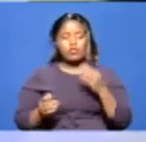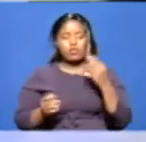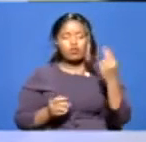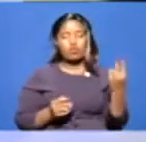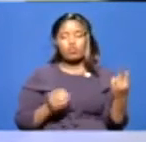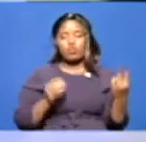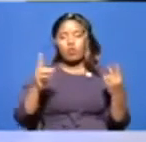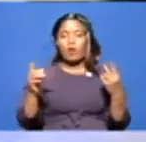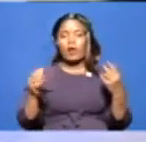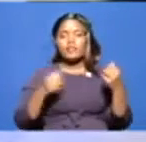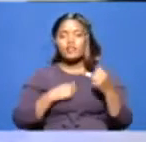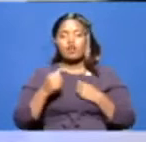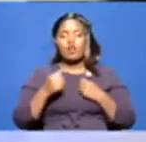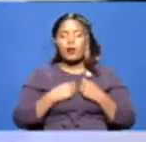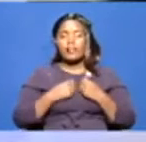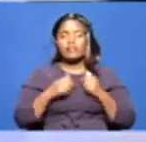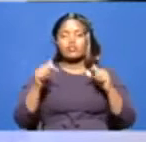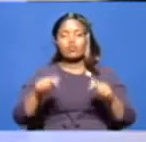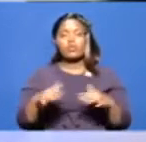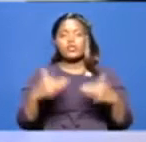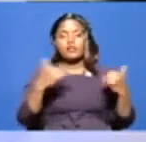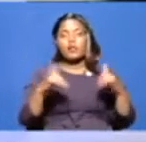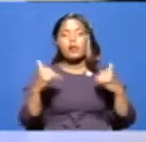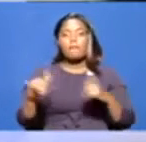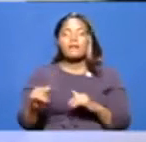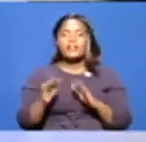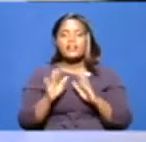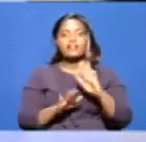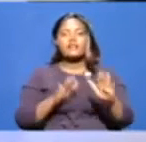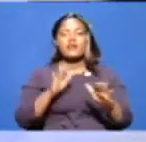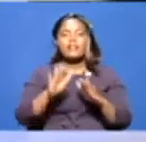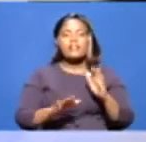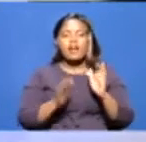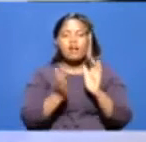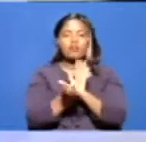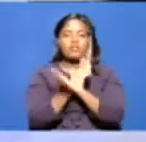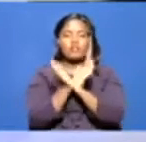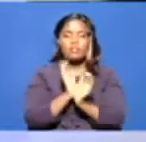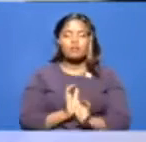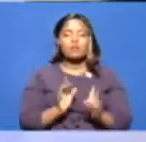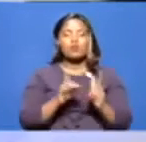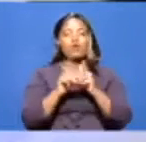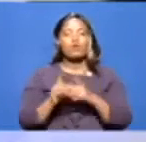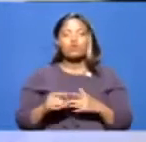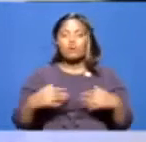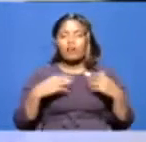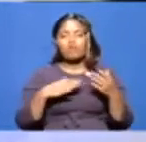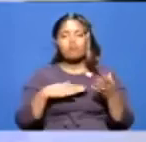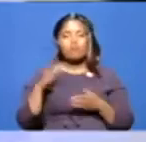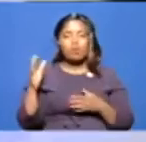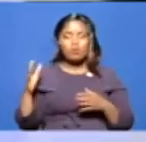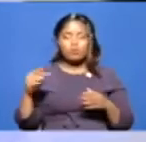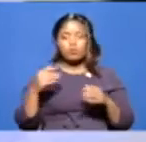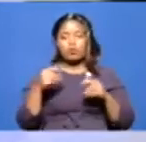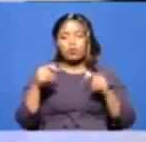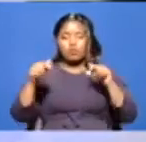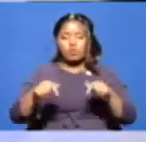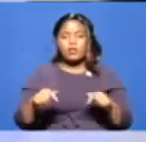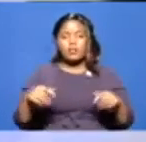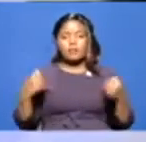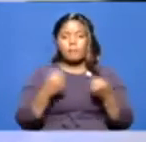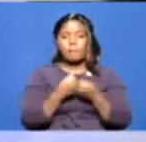played today at the Nyayo National Stadium. The two teams were already out of contention in the race for Qatar, with today's match termed by most as